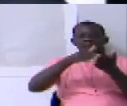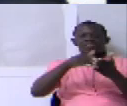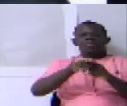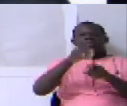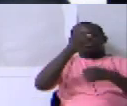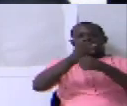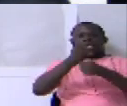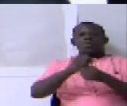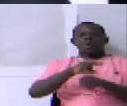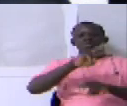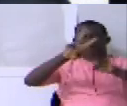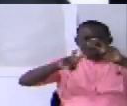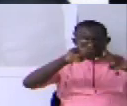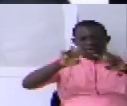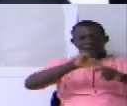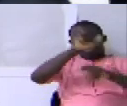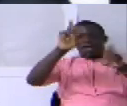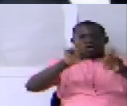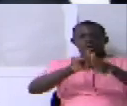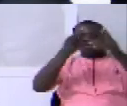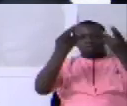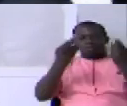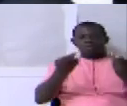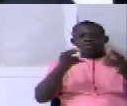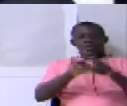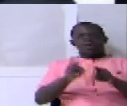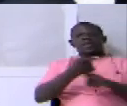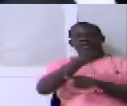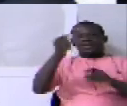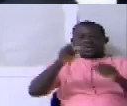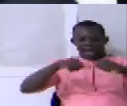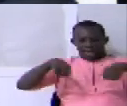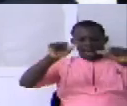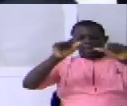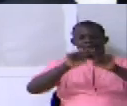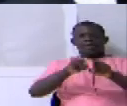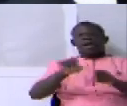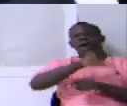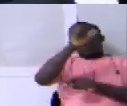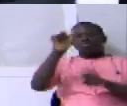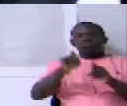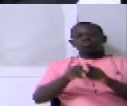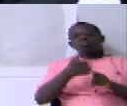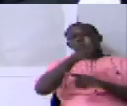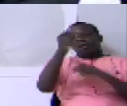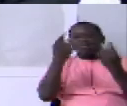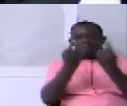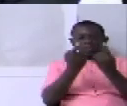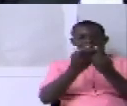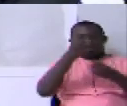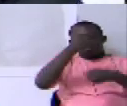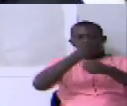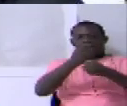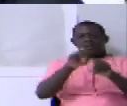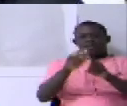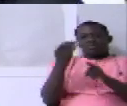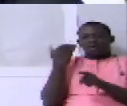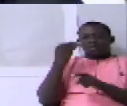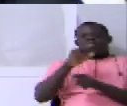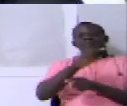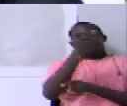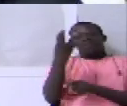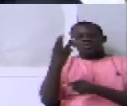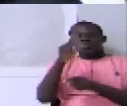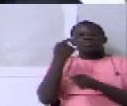formulating our findings and the recommendations, this point and points that were made these past few days